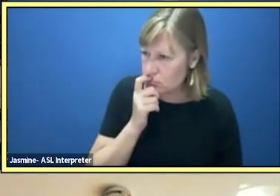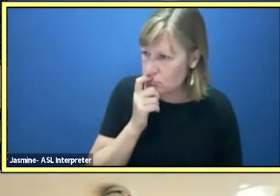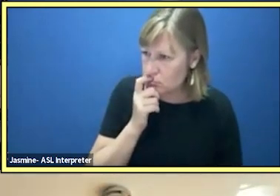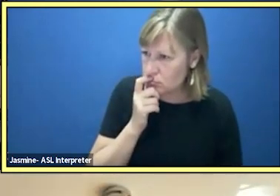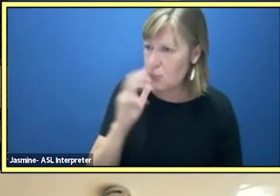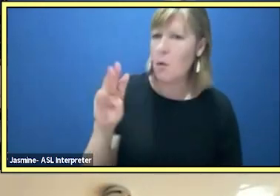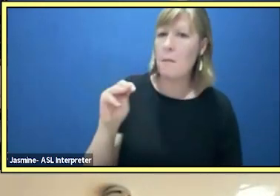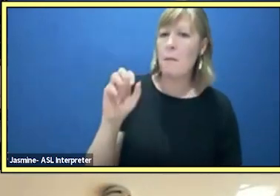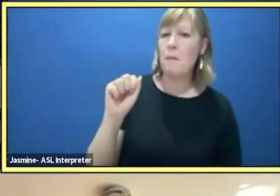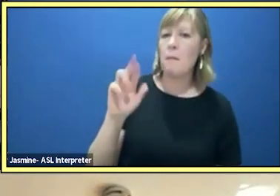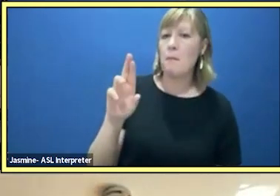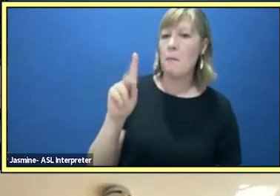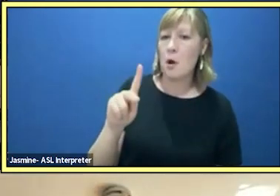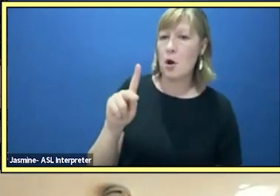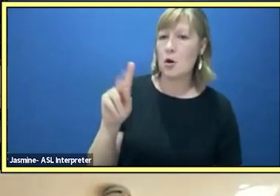Yes, that's right.